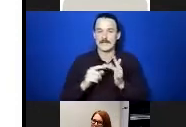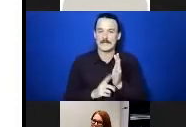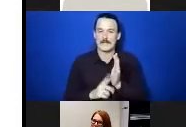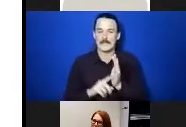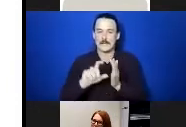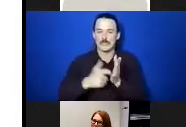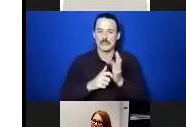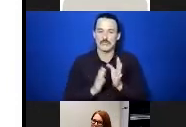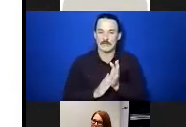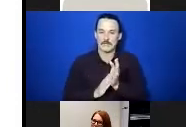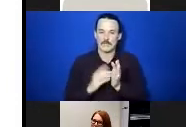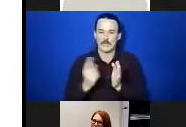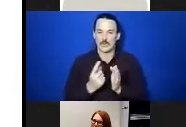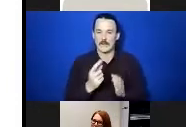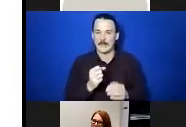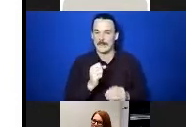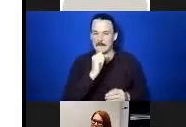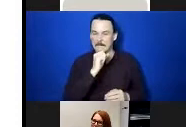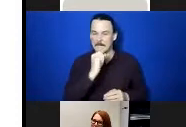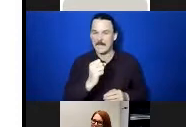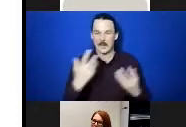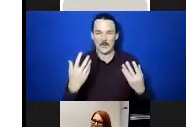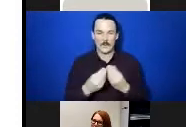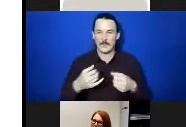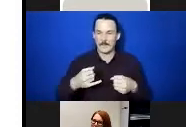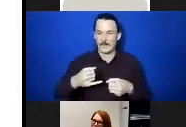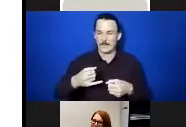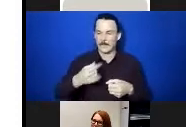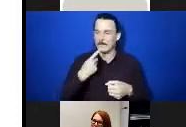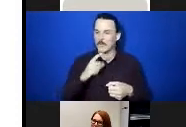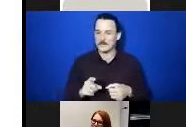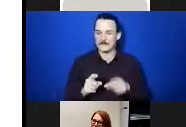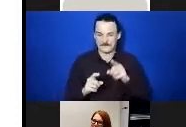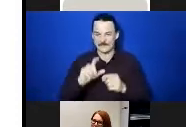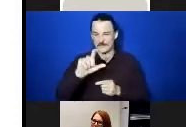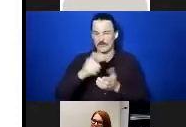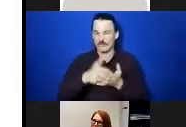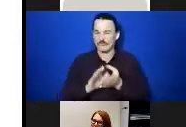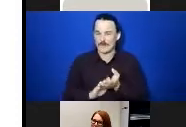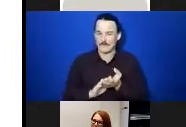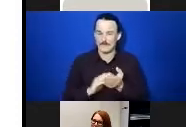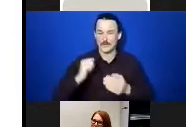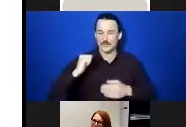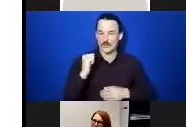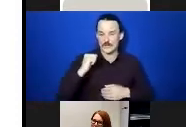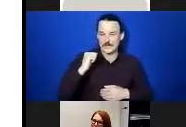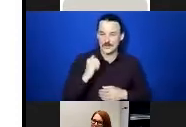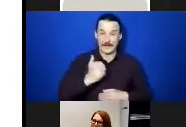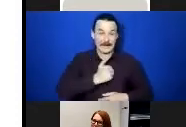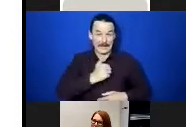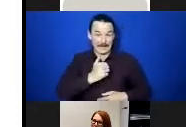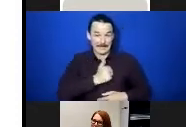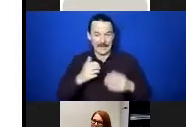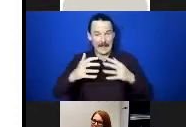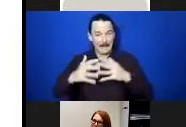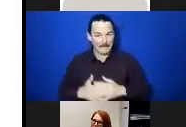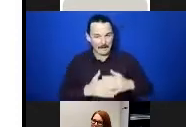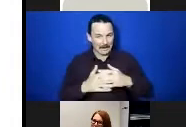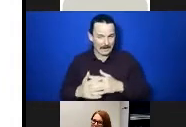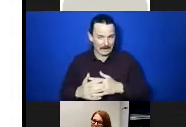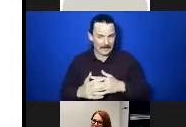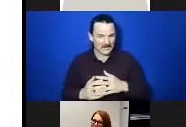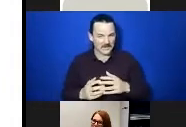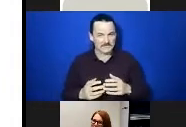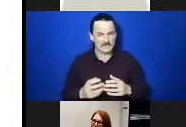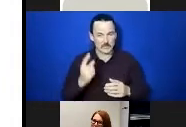the Lambeth Poisoner. Cream was a Scottish, Canadian, American serial killer who some credit as